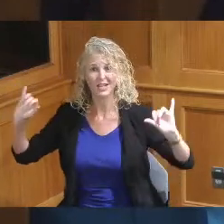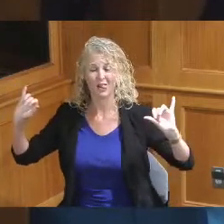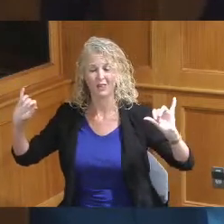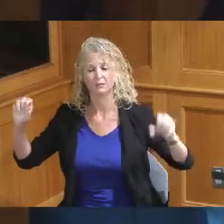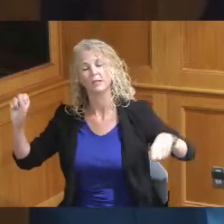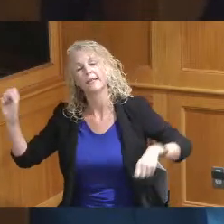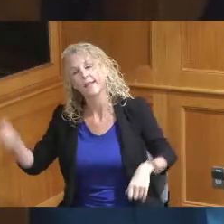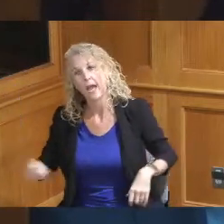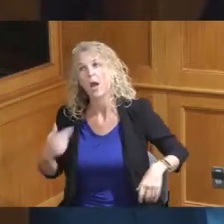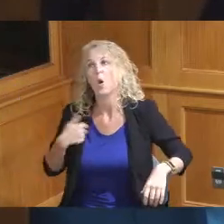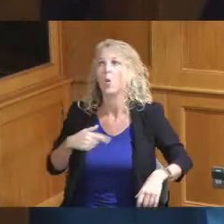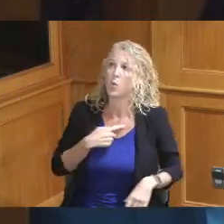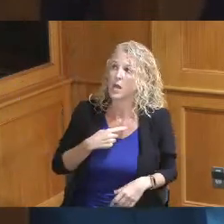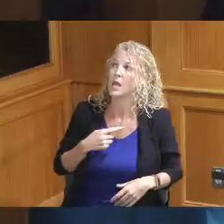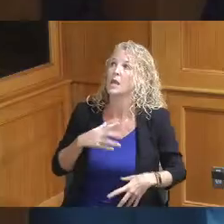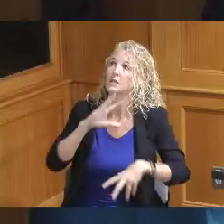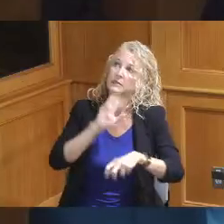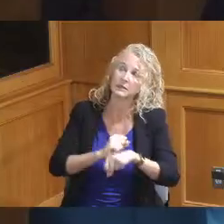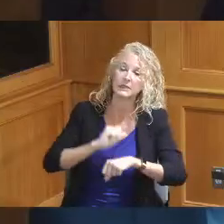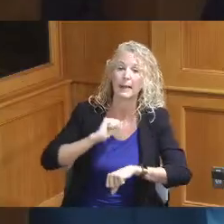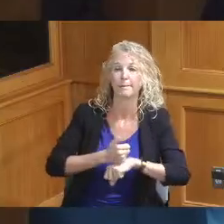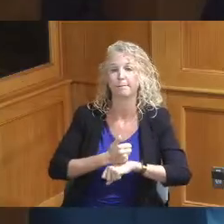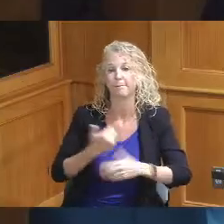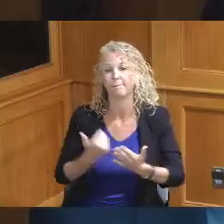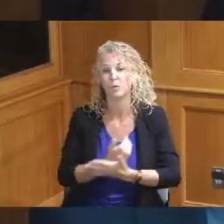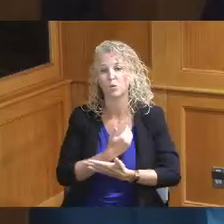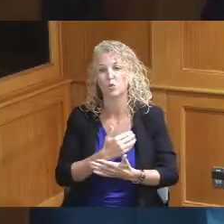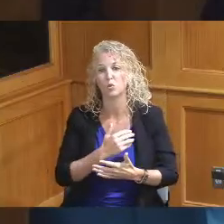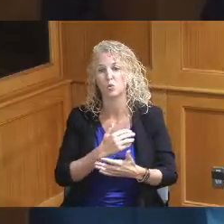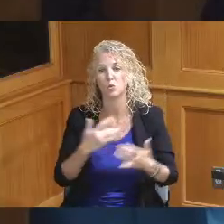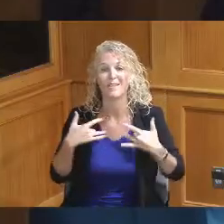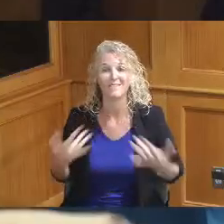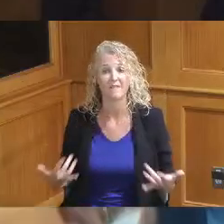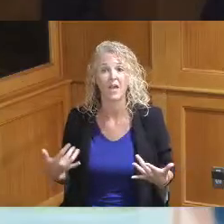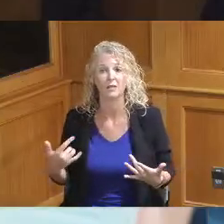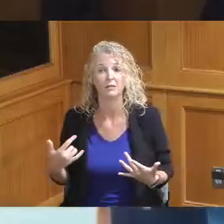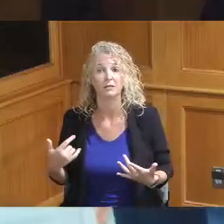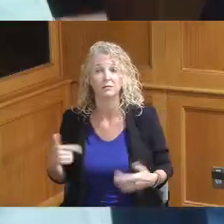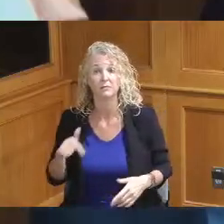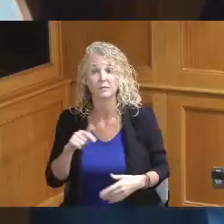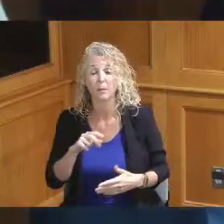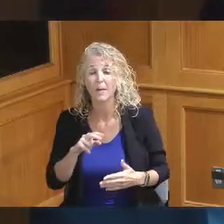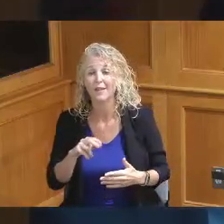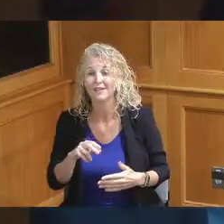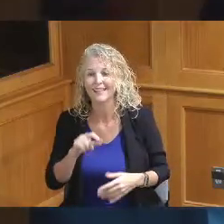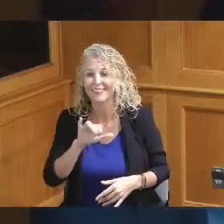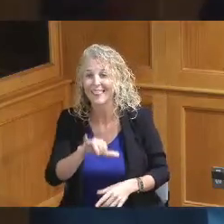they said we'll be at a book, but that's a concept. What would it actually say in here?